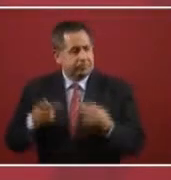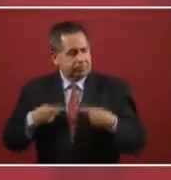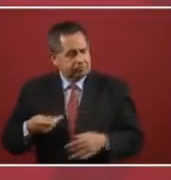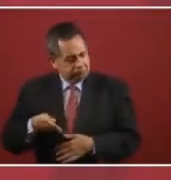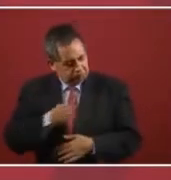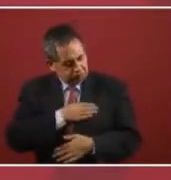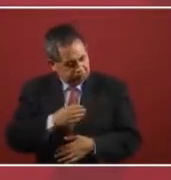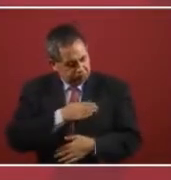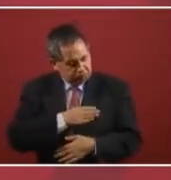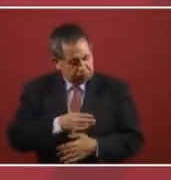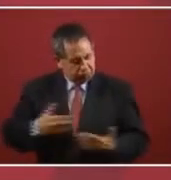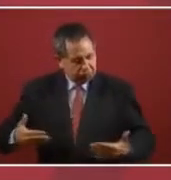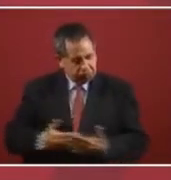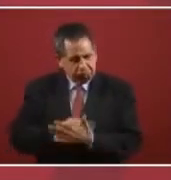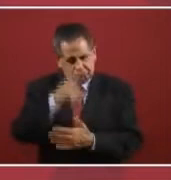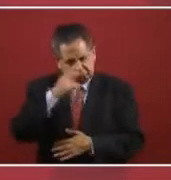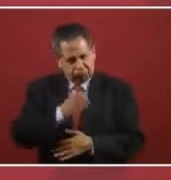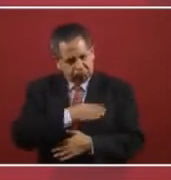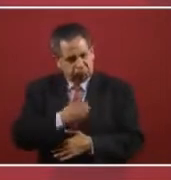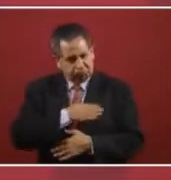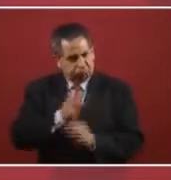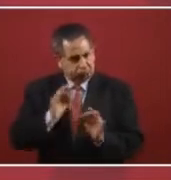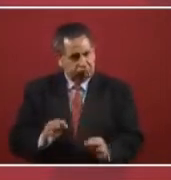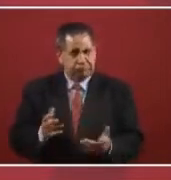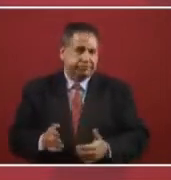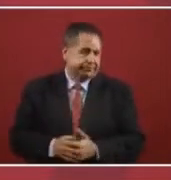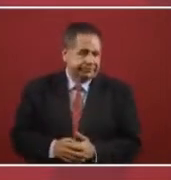to be good citizens.